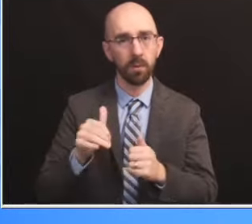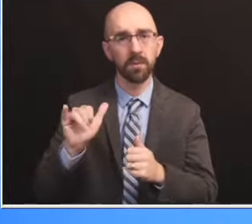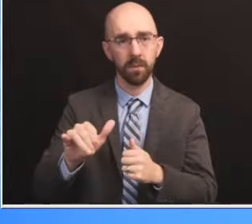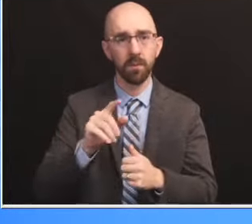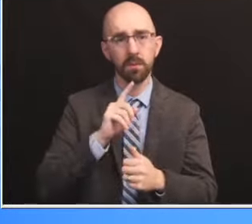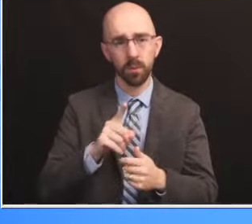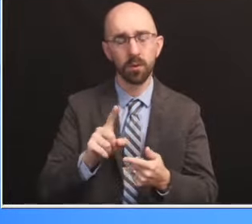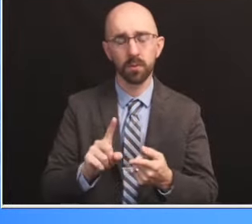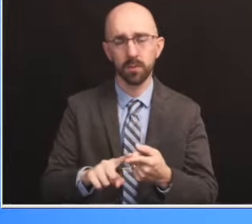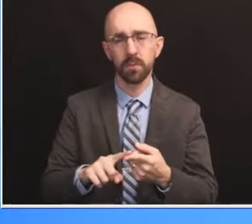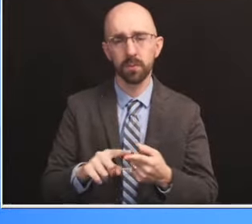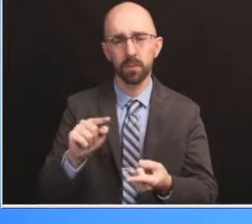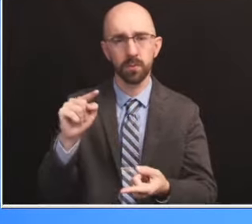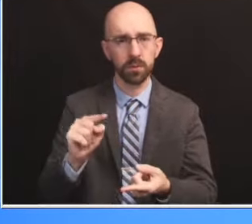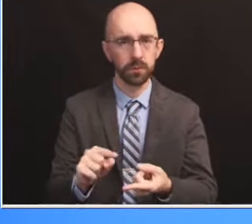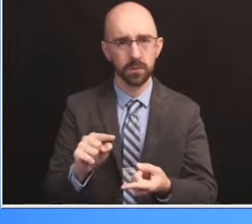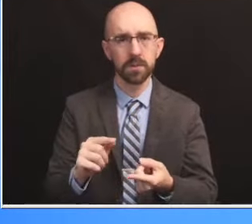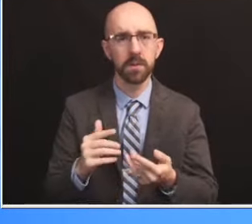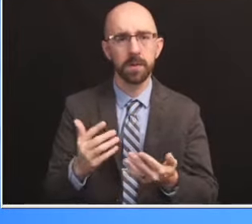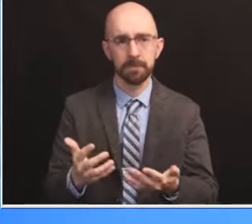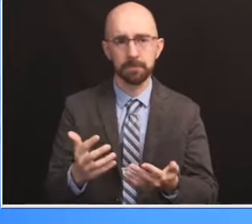to reduce